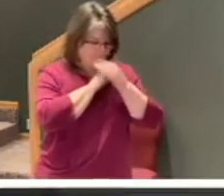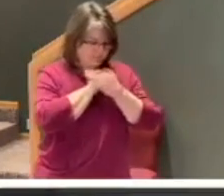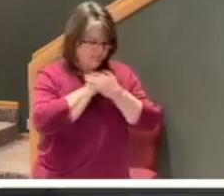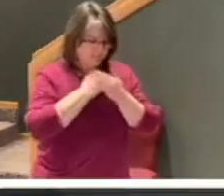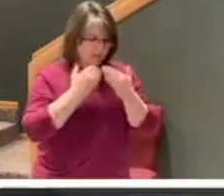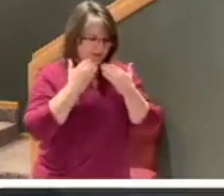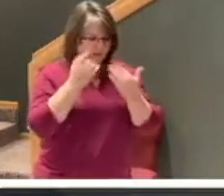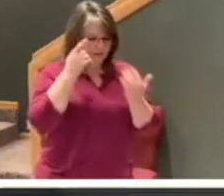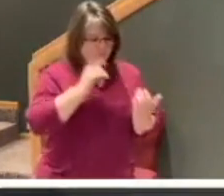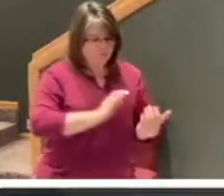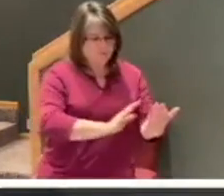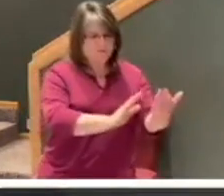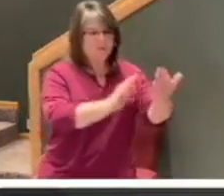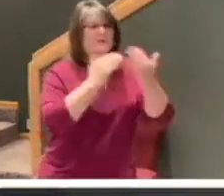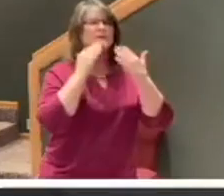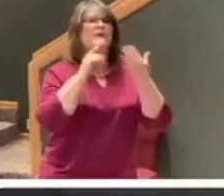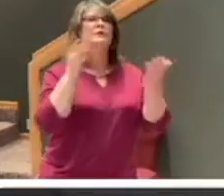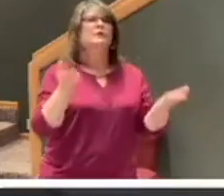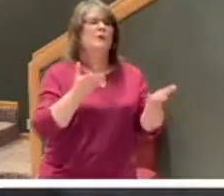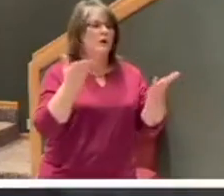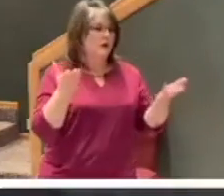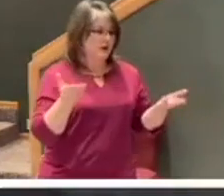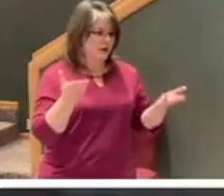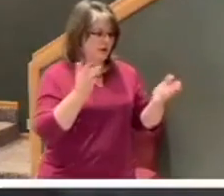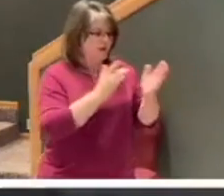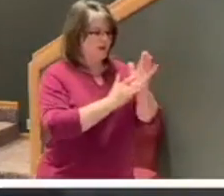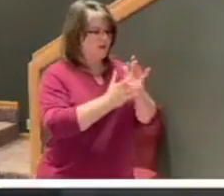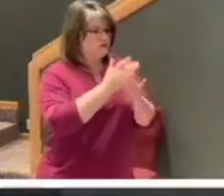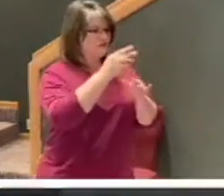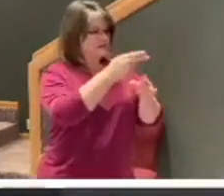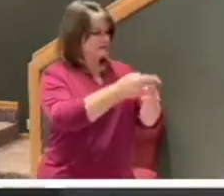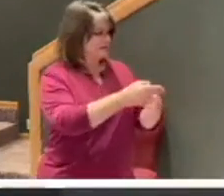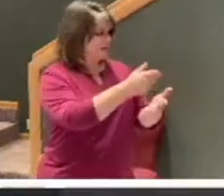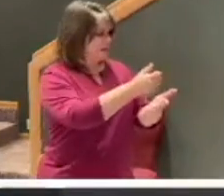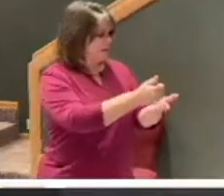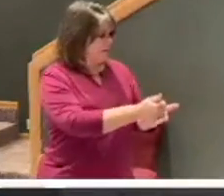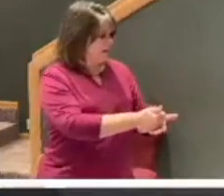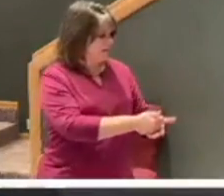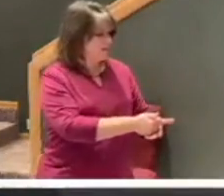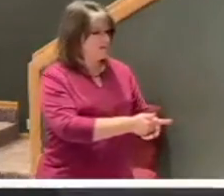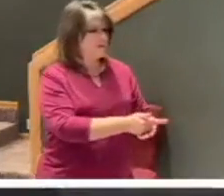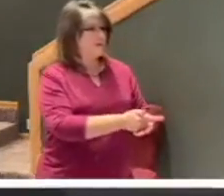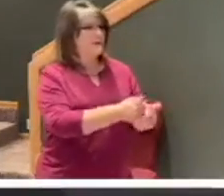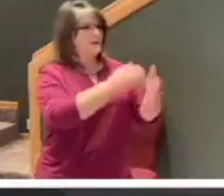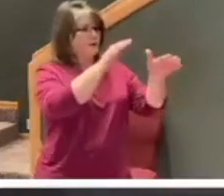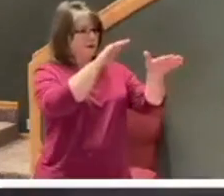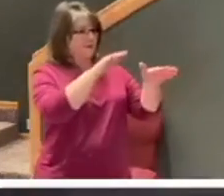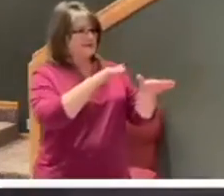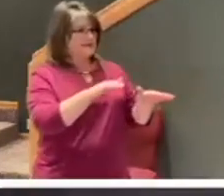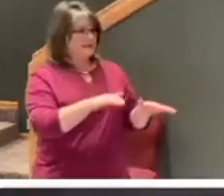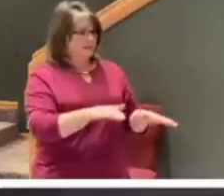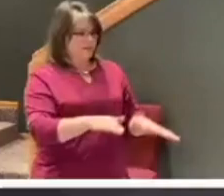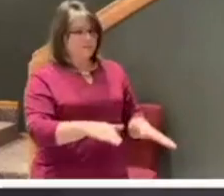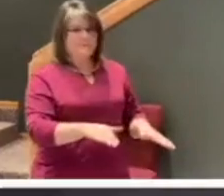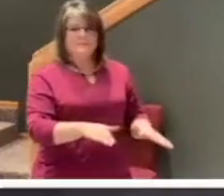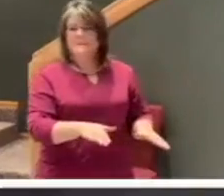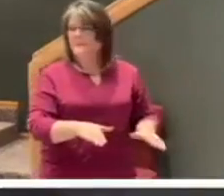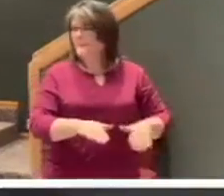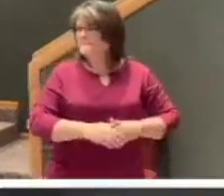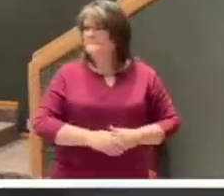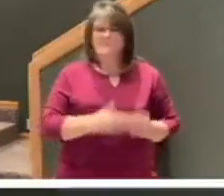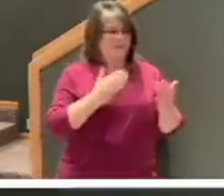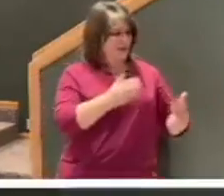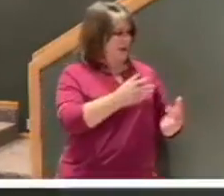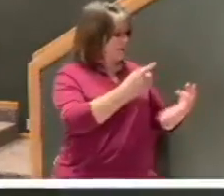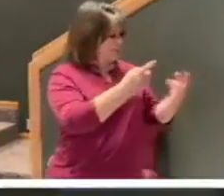Thank you for your presence. Thank you that you're here. In Jesus' name, amen. You may be seated. Have you come to